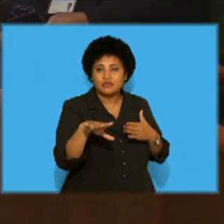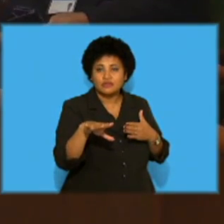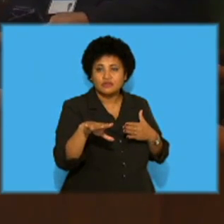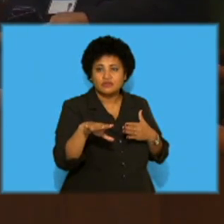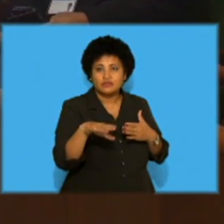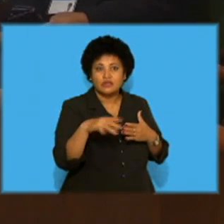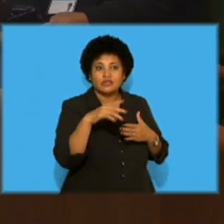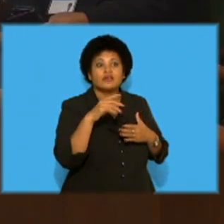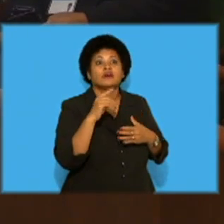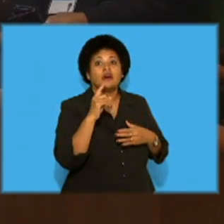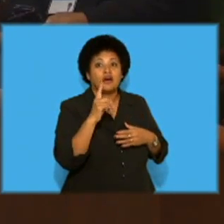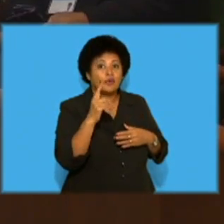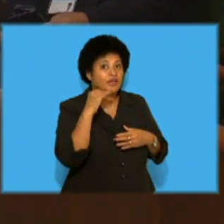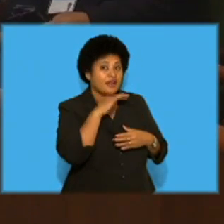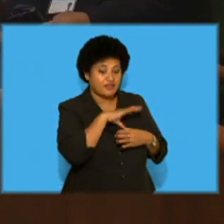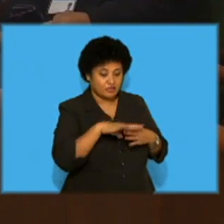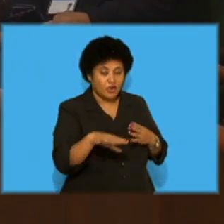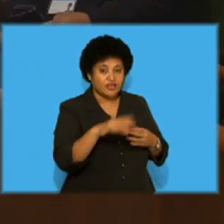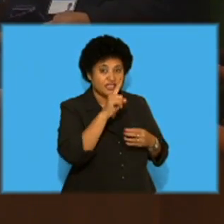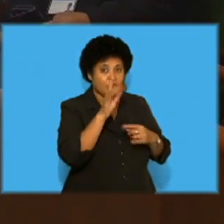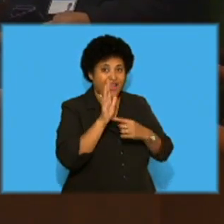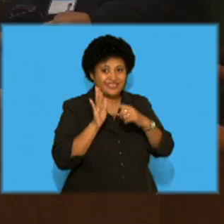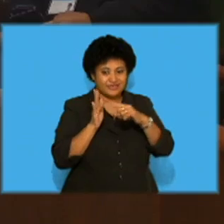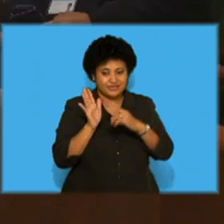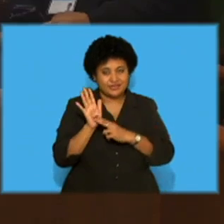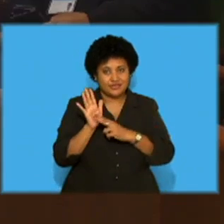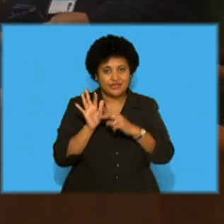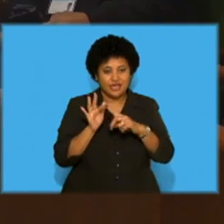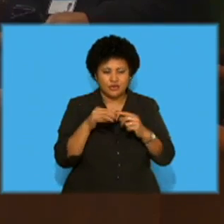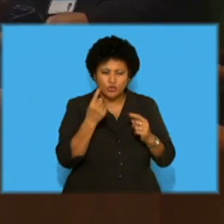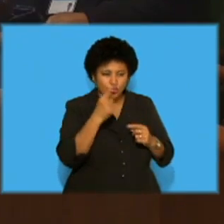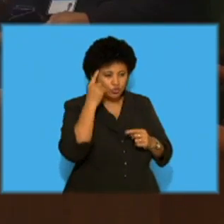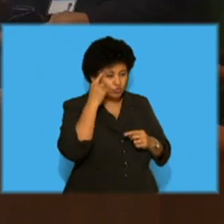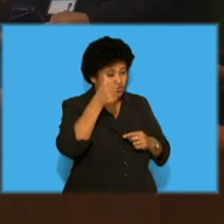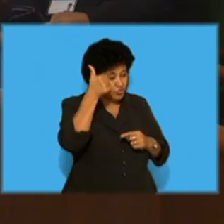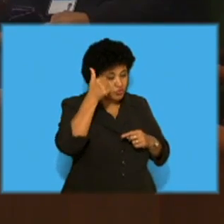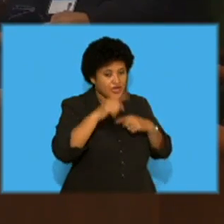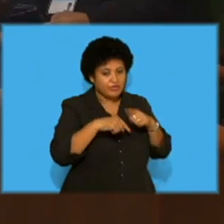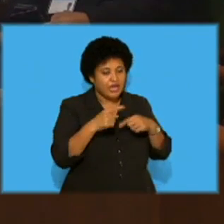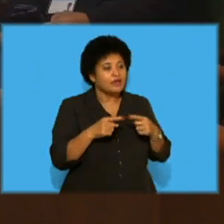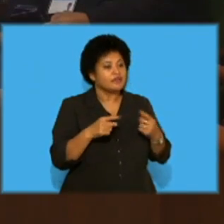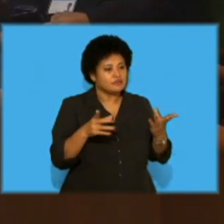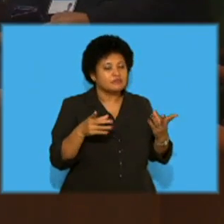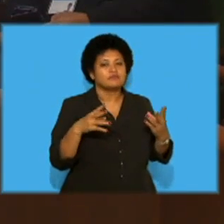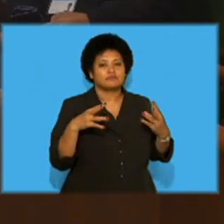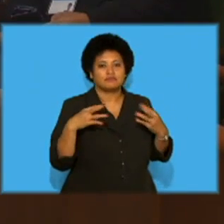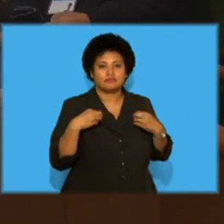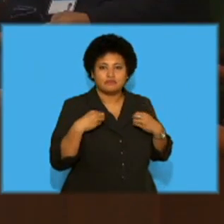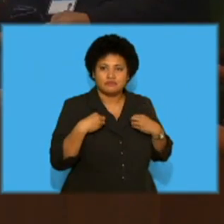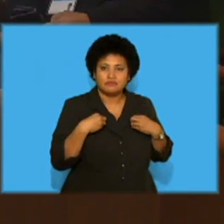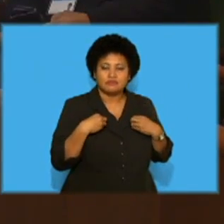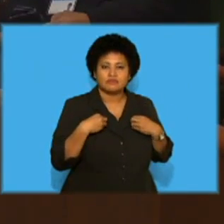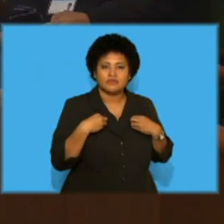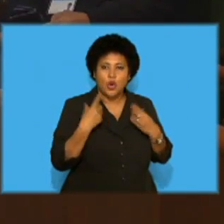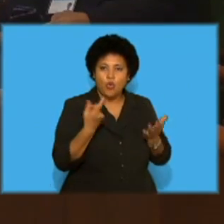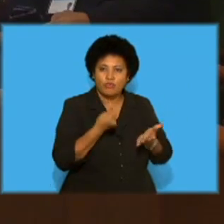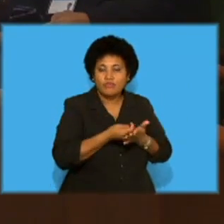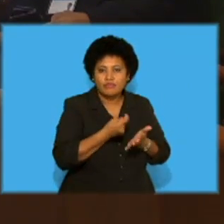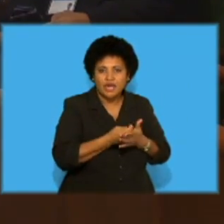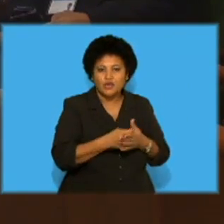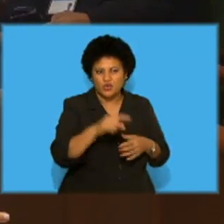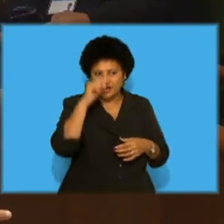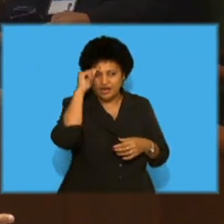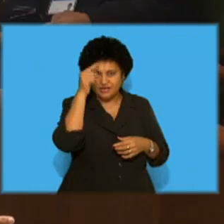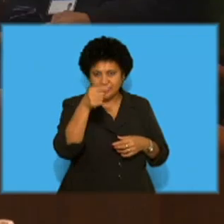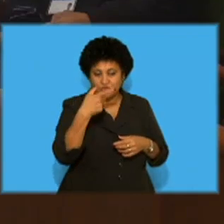anybody, Madam Speaker, who understands commerce, and I repeatedly say this, anybody who understands commerce will make a statement like this. Because you need to look at